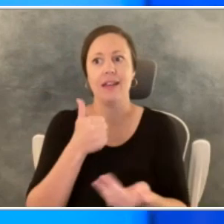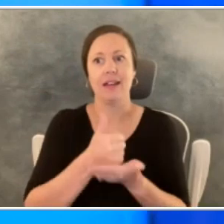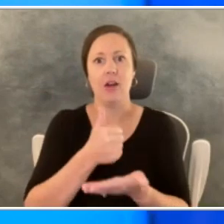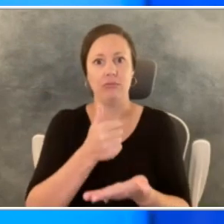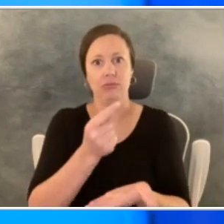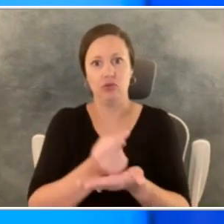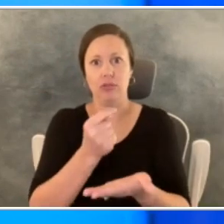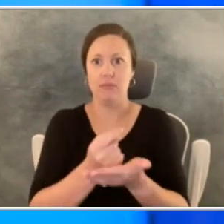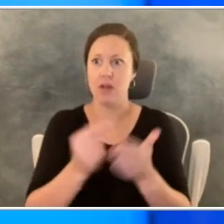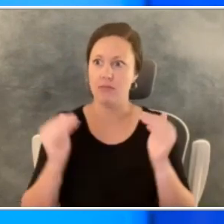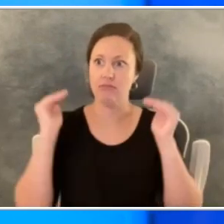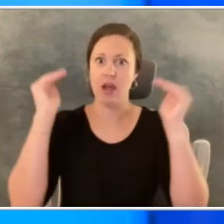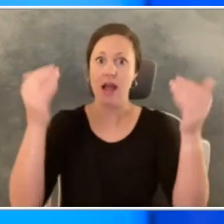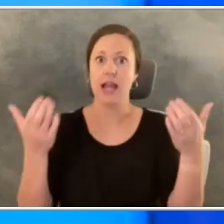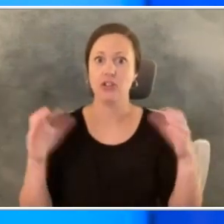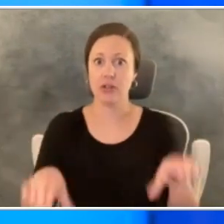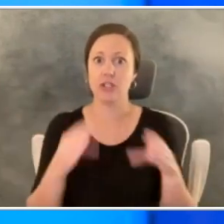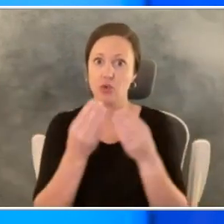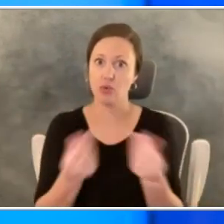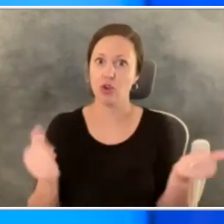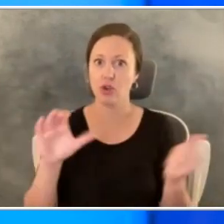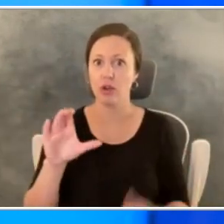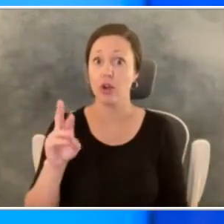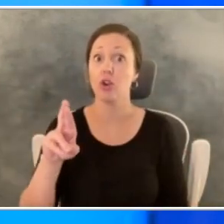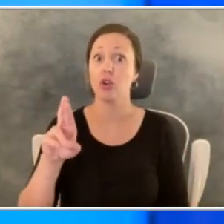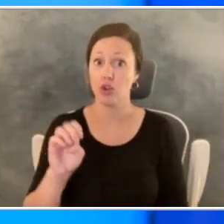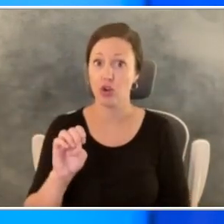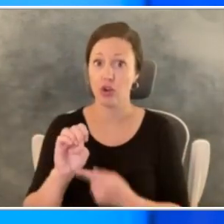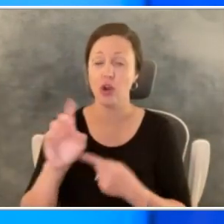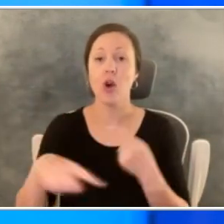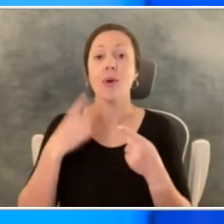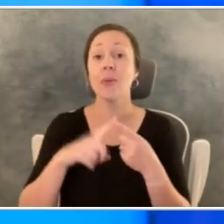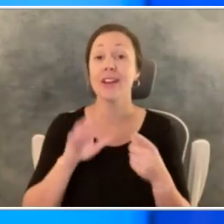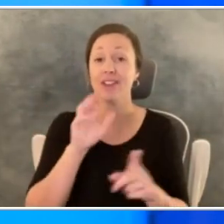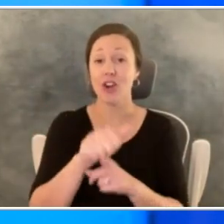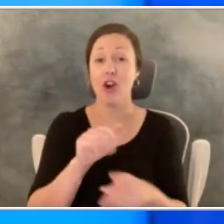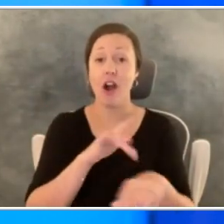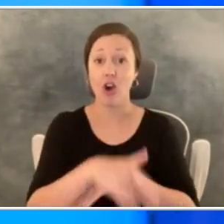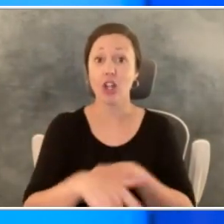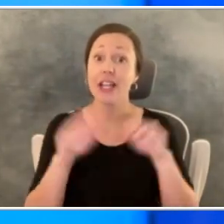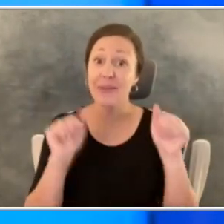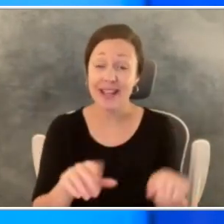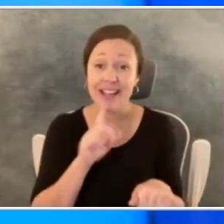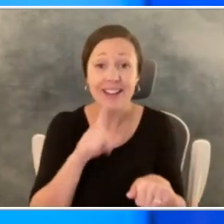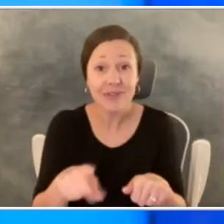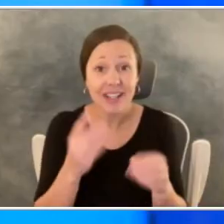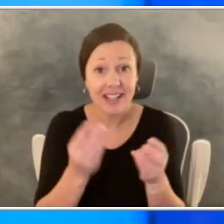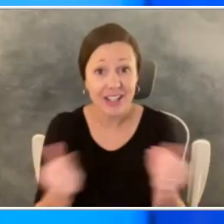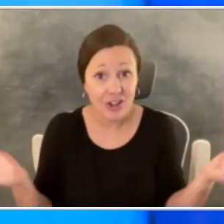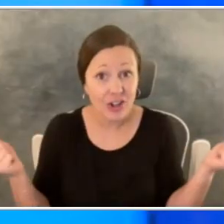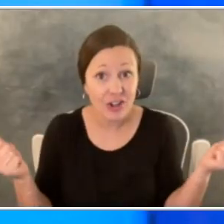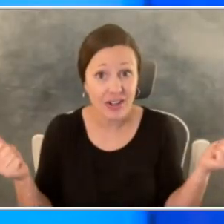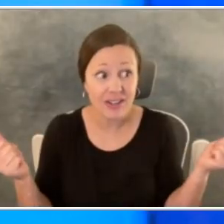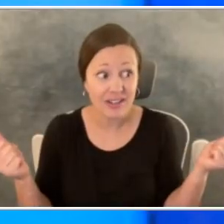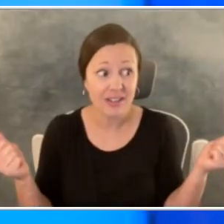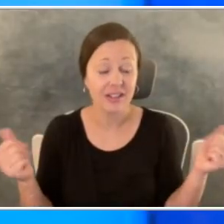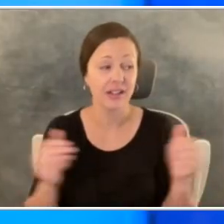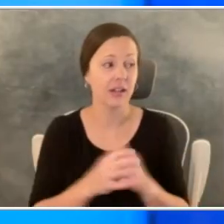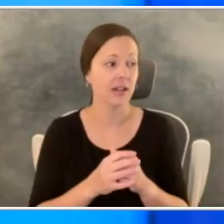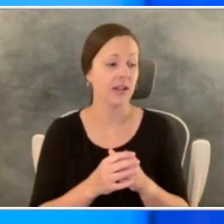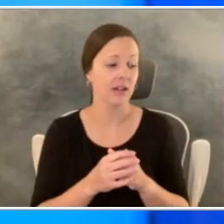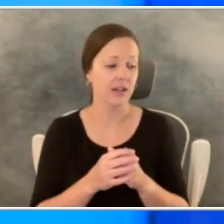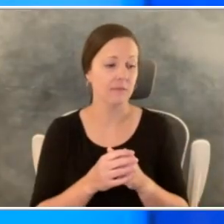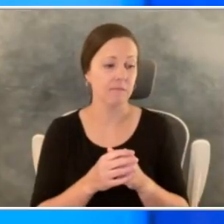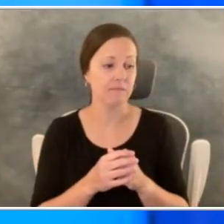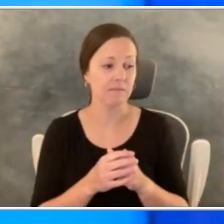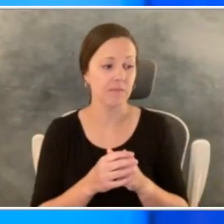use the word cure purposely. When it's caught early, we can cure prostate cancer with a very high probability. And in early prostate